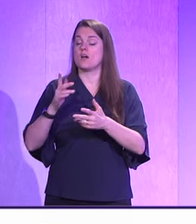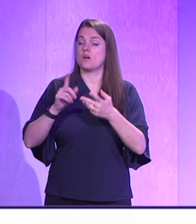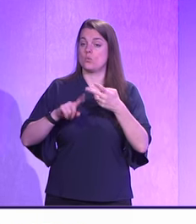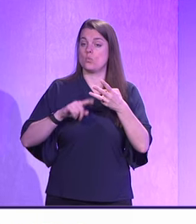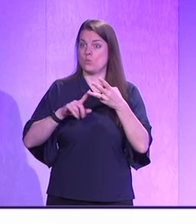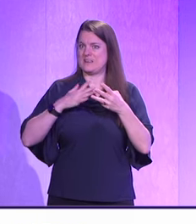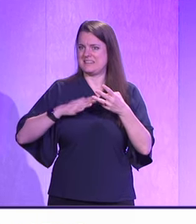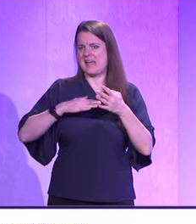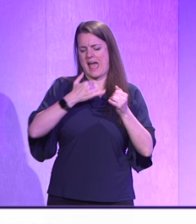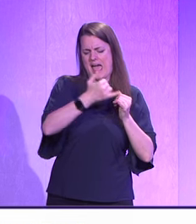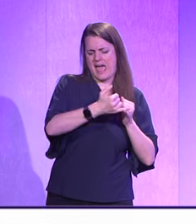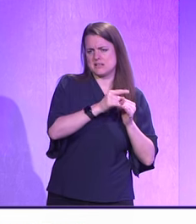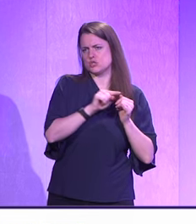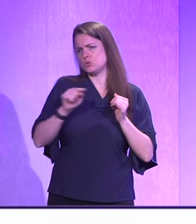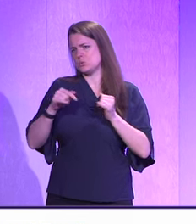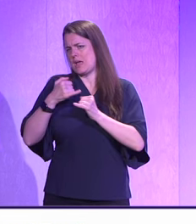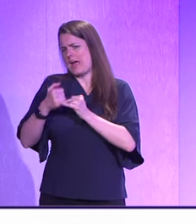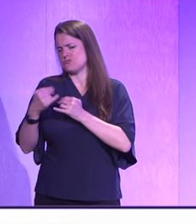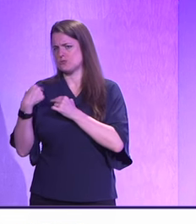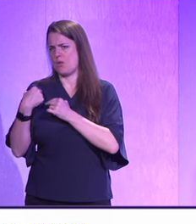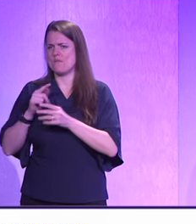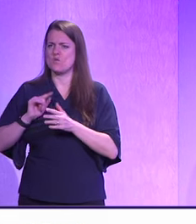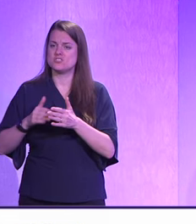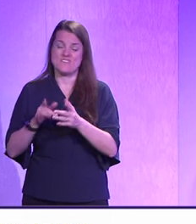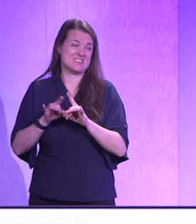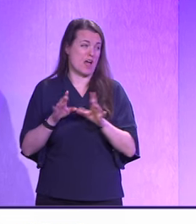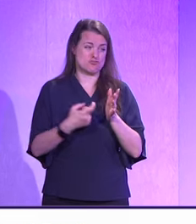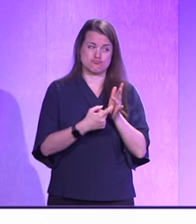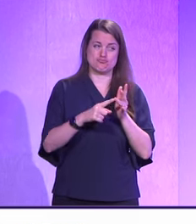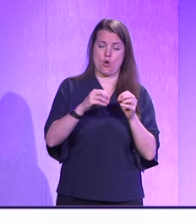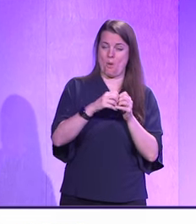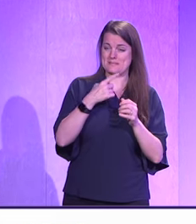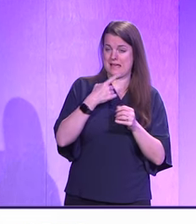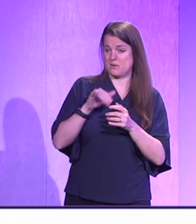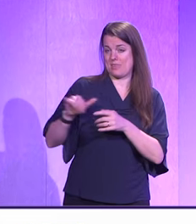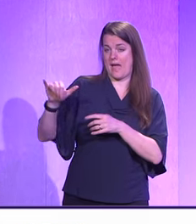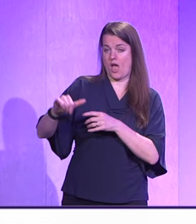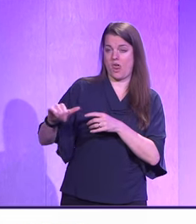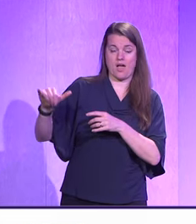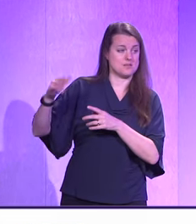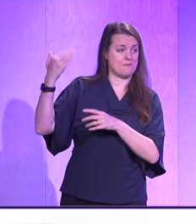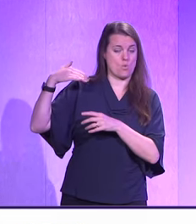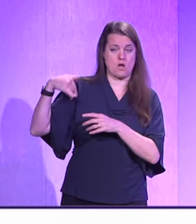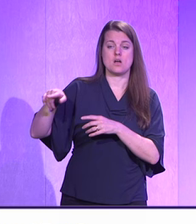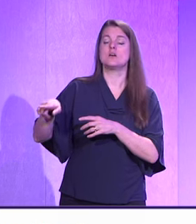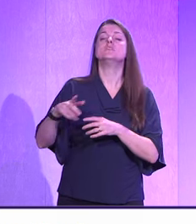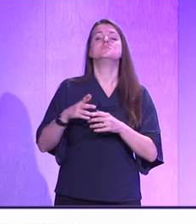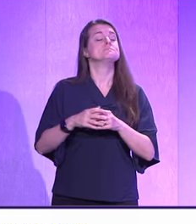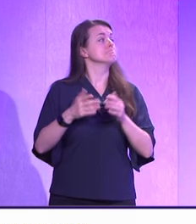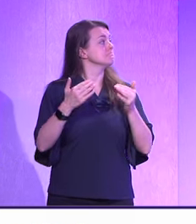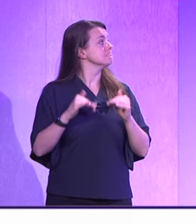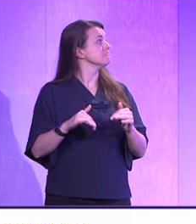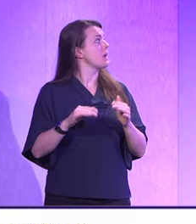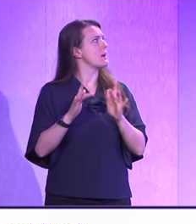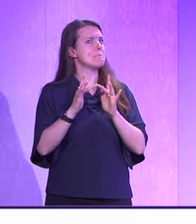We need to have end-to-end responsibility for a service. You build it, you run it, just like Rob said in his talk with the airline. The